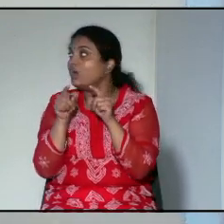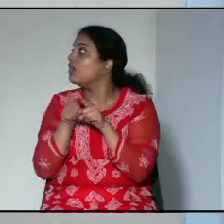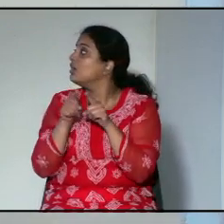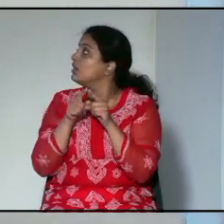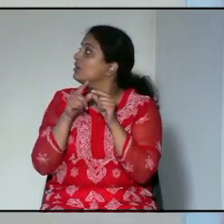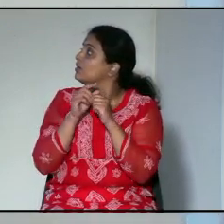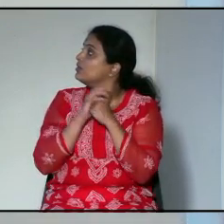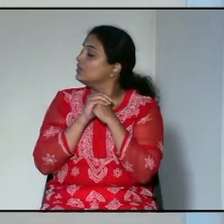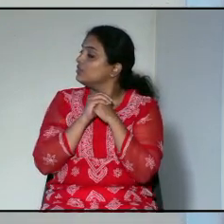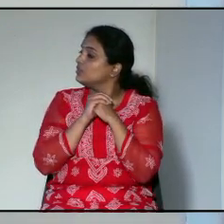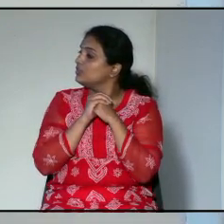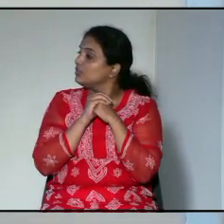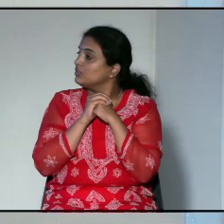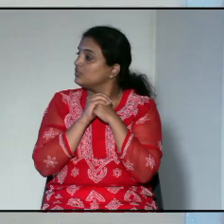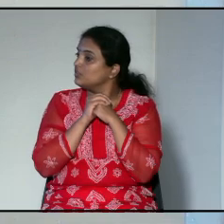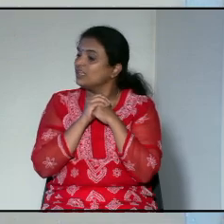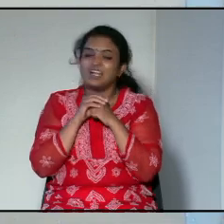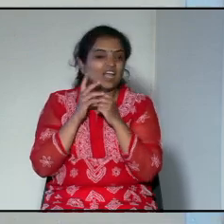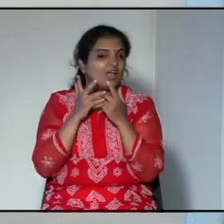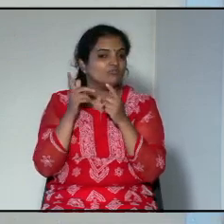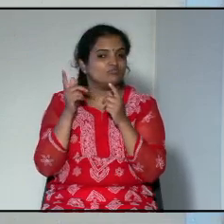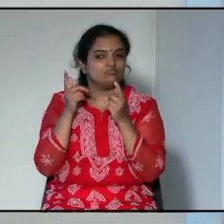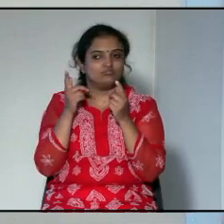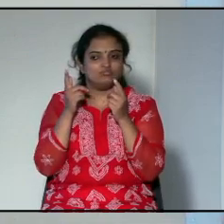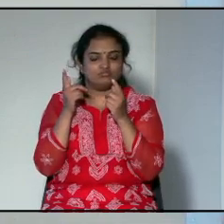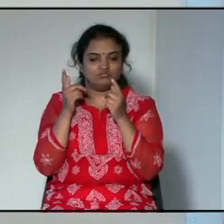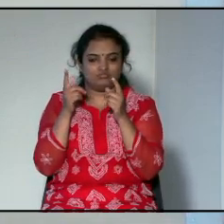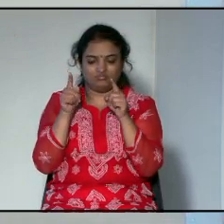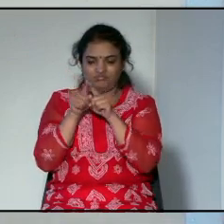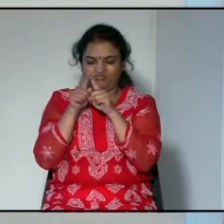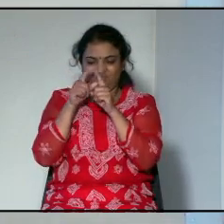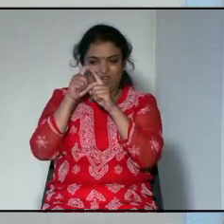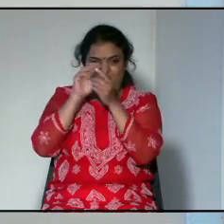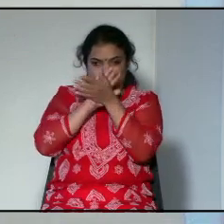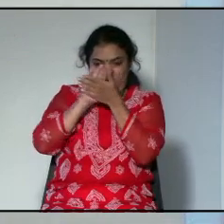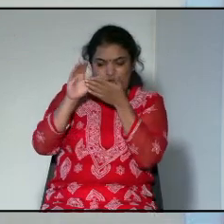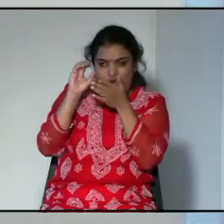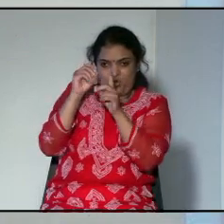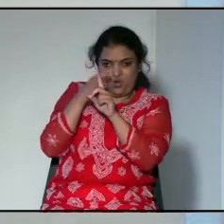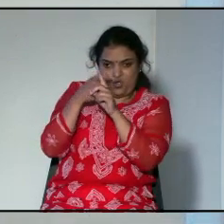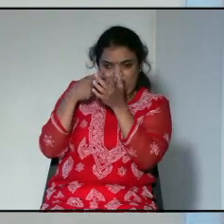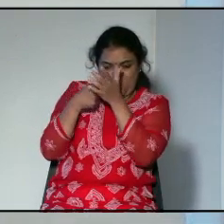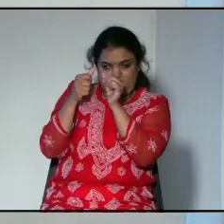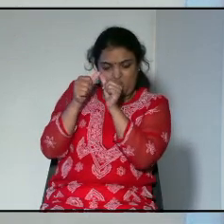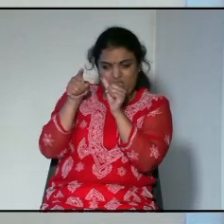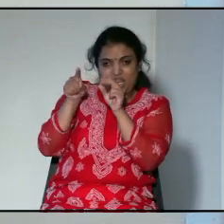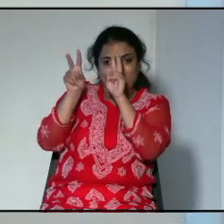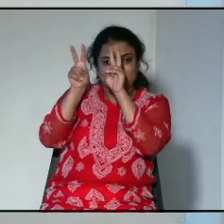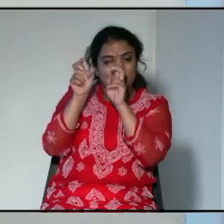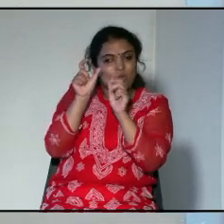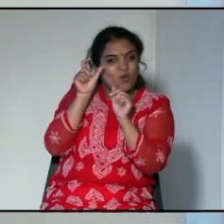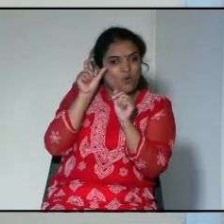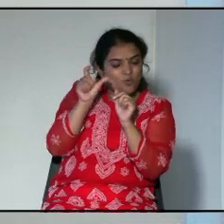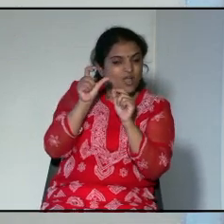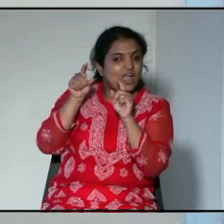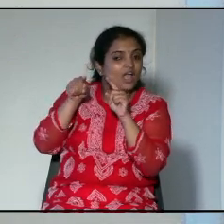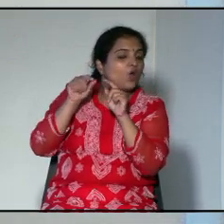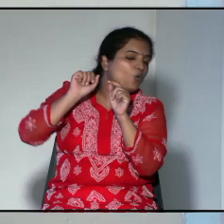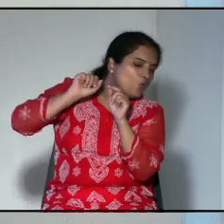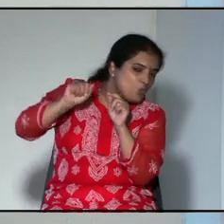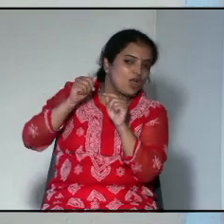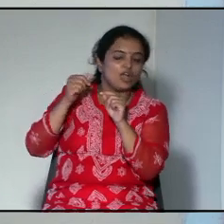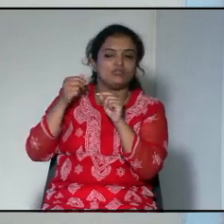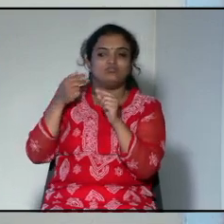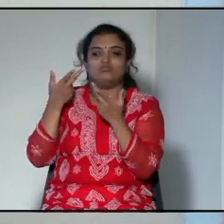is part of a technique which then comes to define the full thing. As with the Gharua kinsmen in